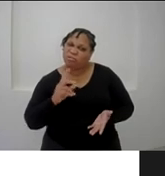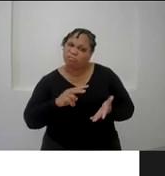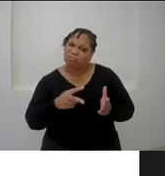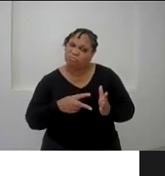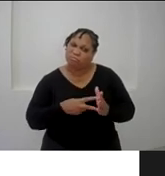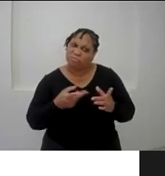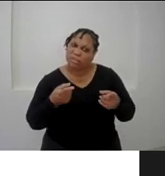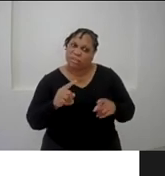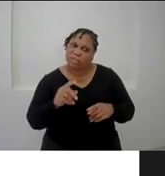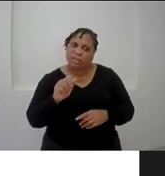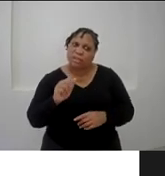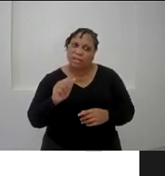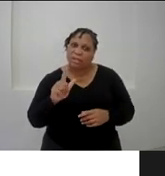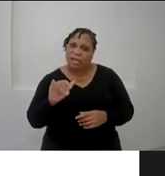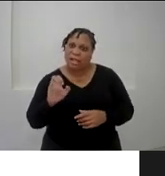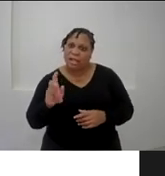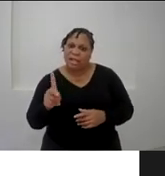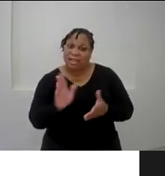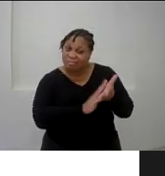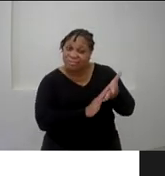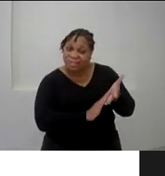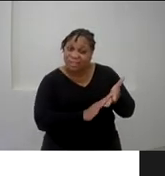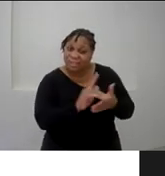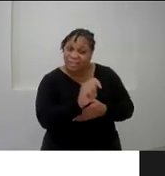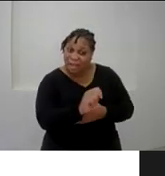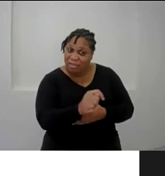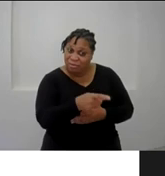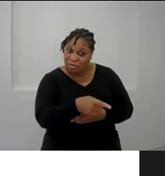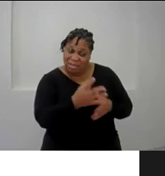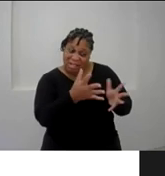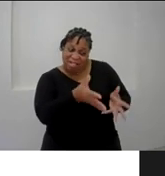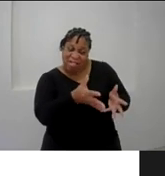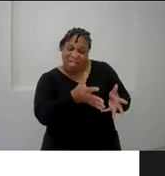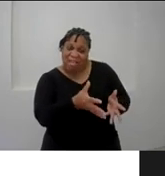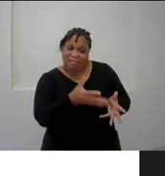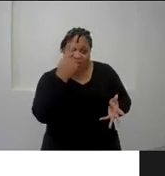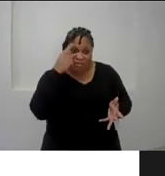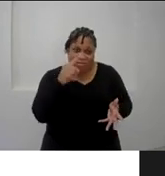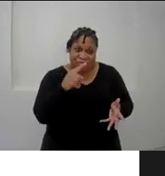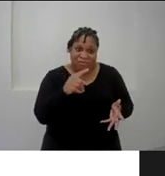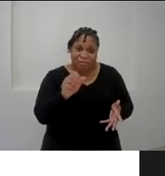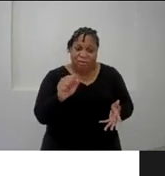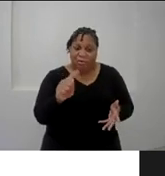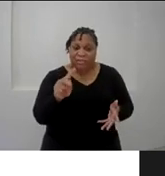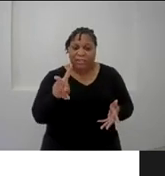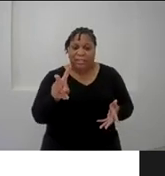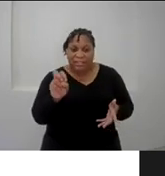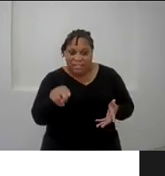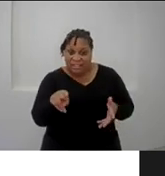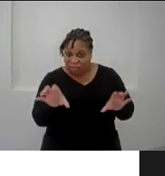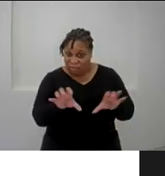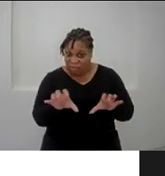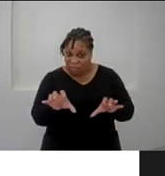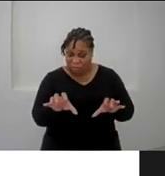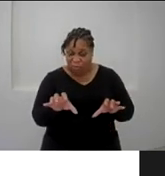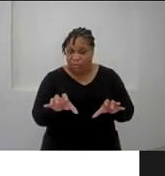turn to be cleaning the bathroom, but he didn't do it and he left it for Stephen to do instead?